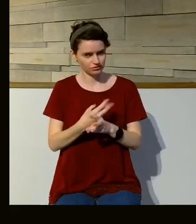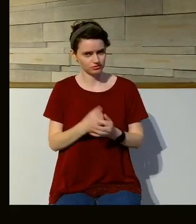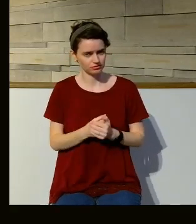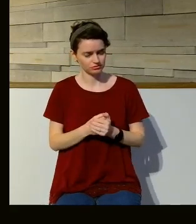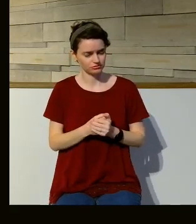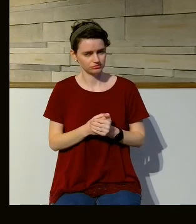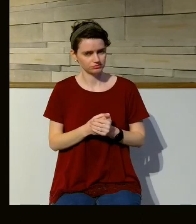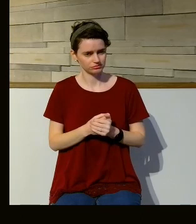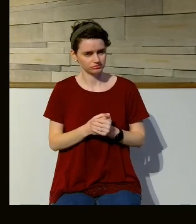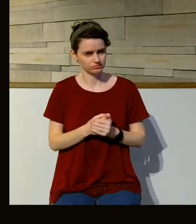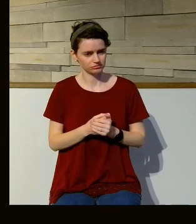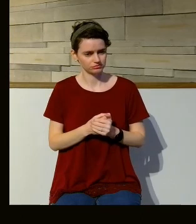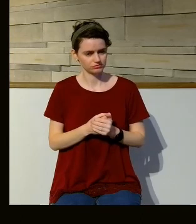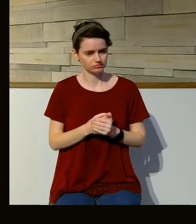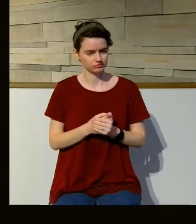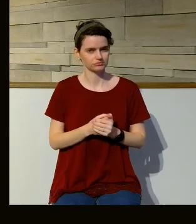of the earth.